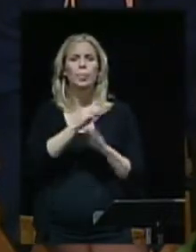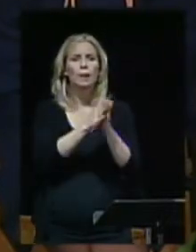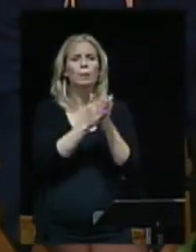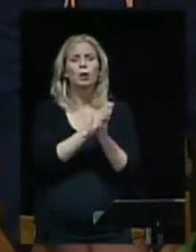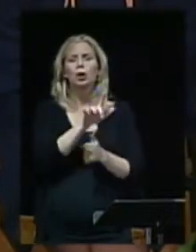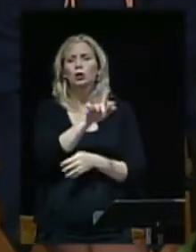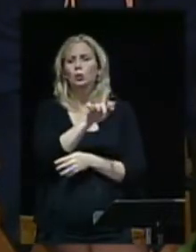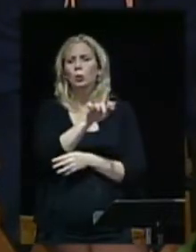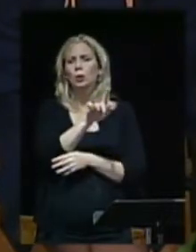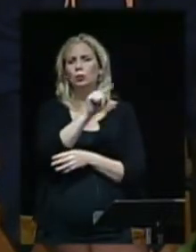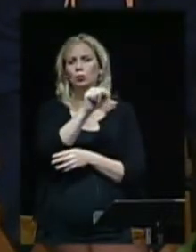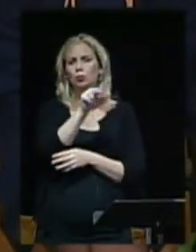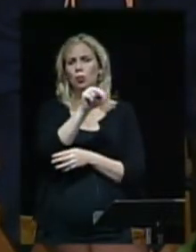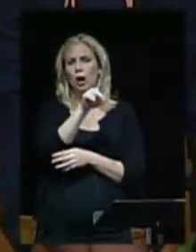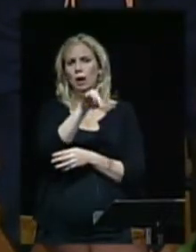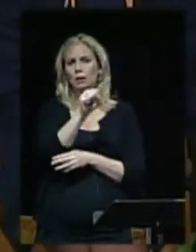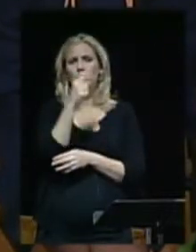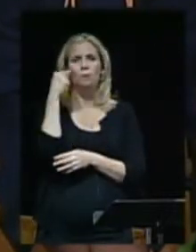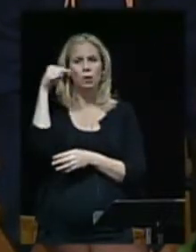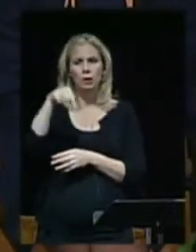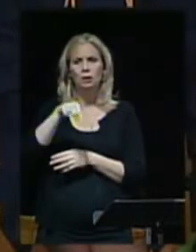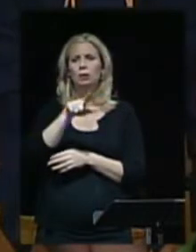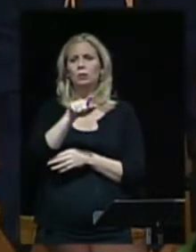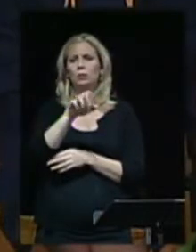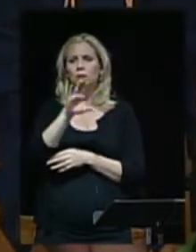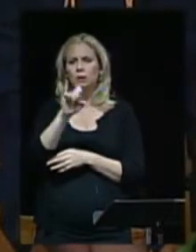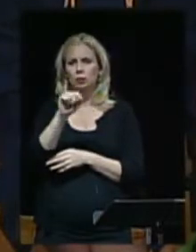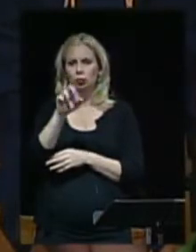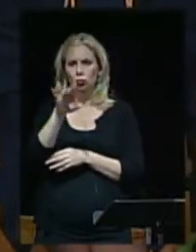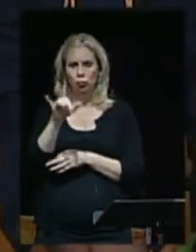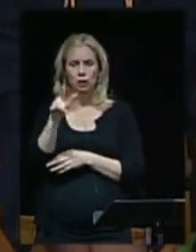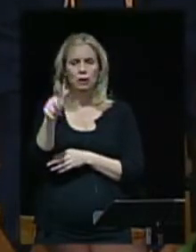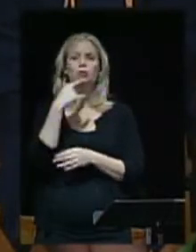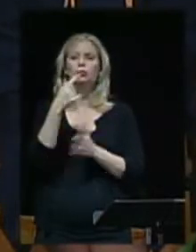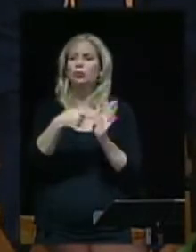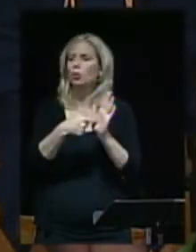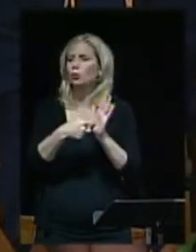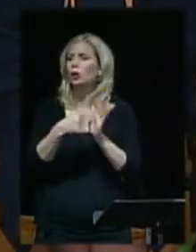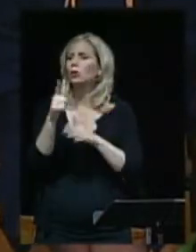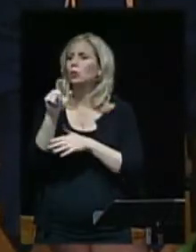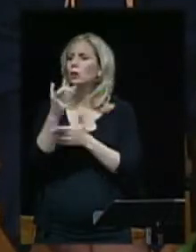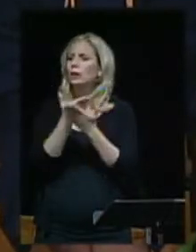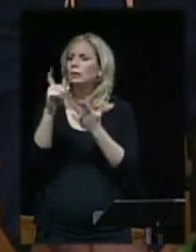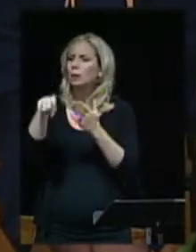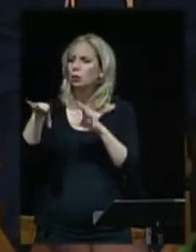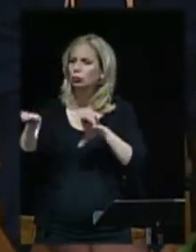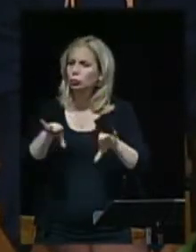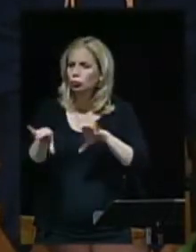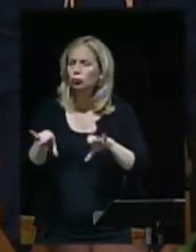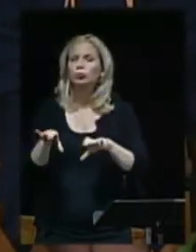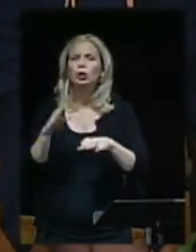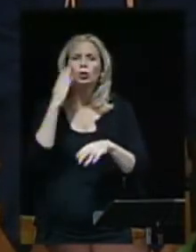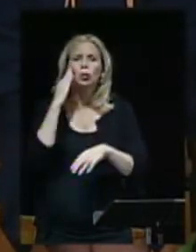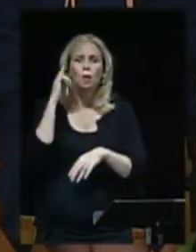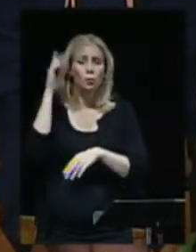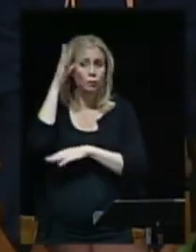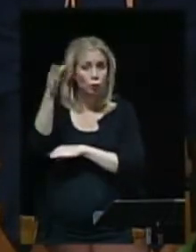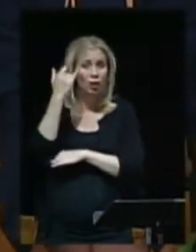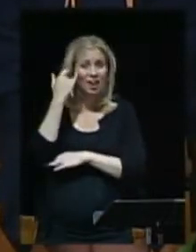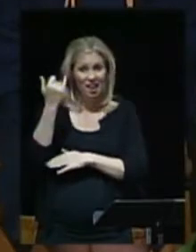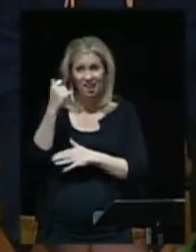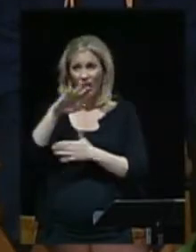Century, Gary Marks identifies 20 targets we need to know and be able to do to be prepared for the future. I know you would not be happy if